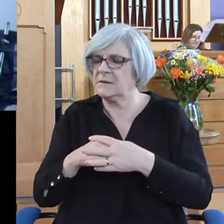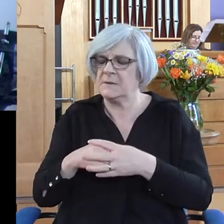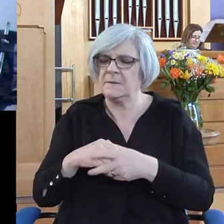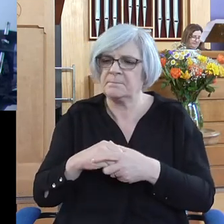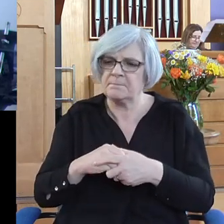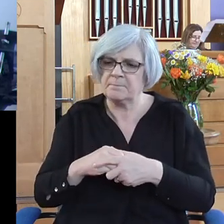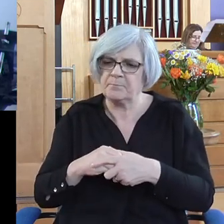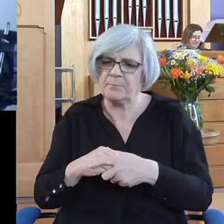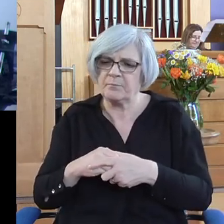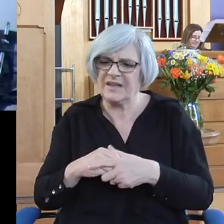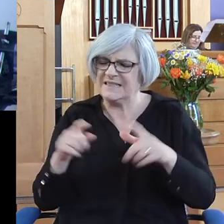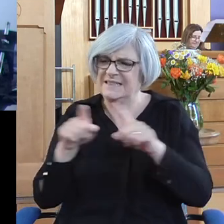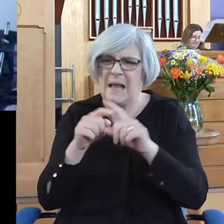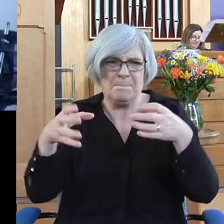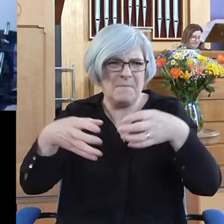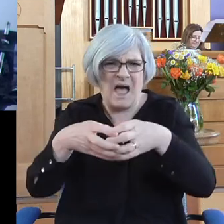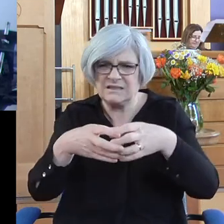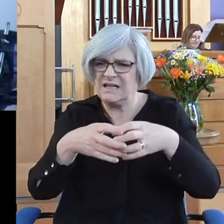leadership in the same party.